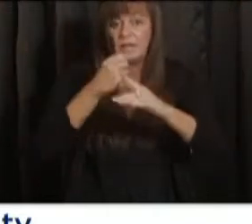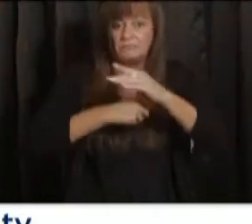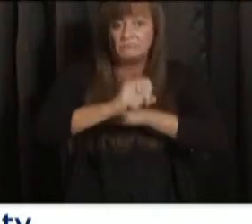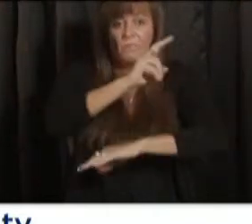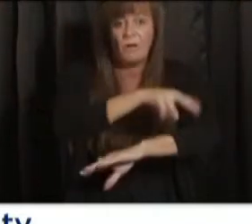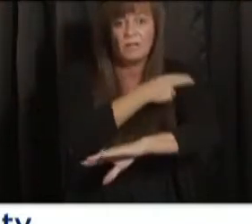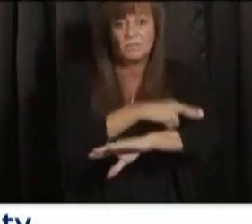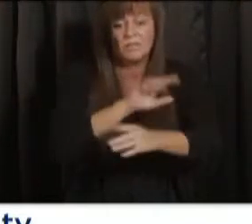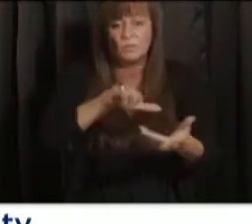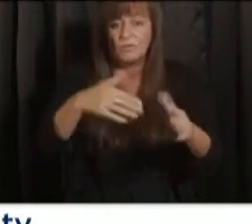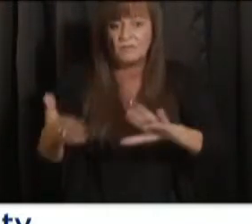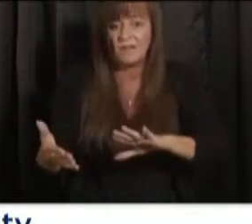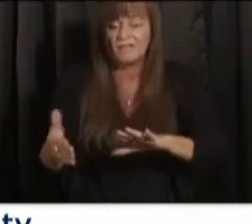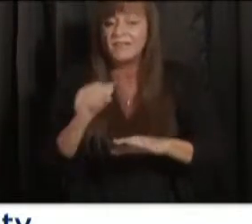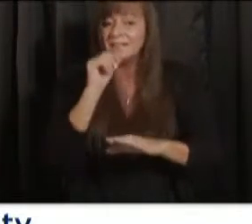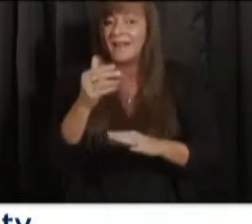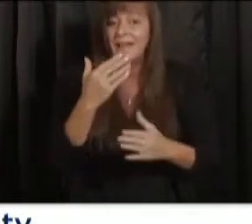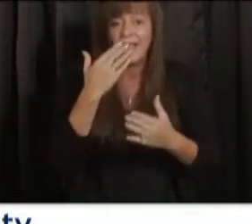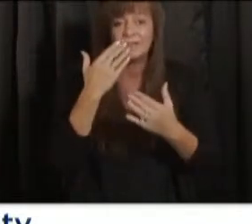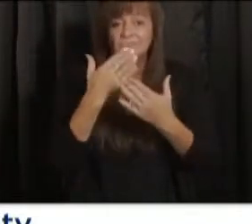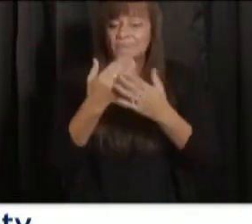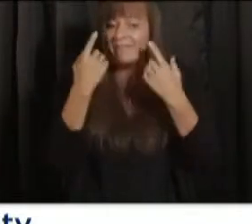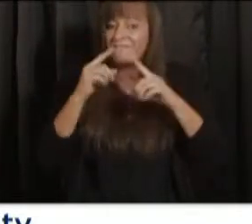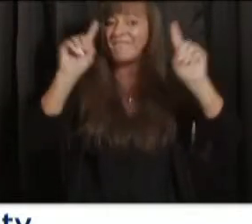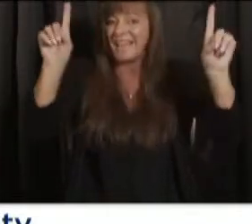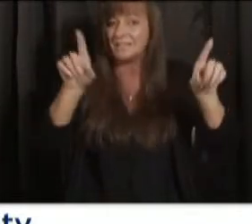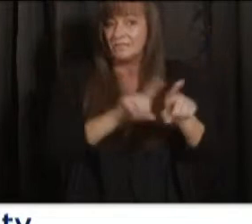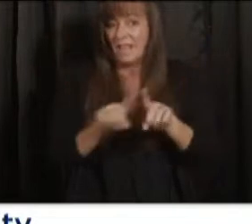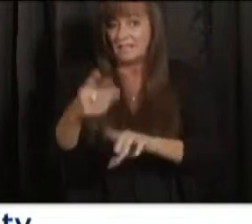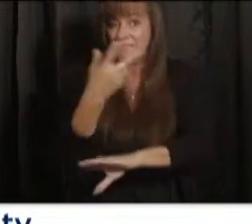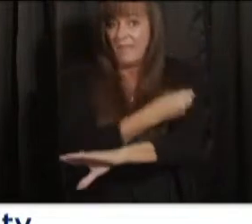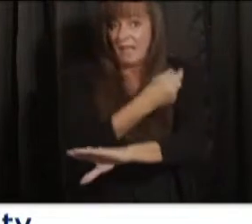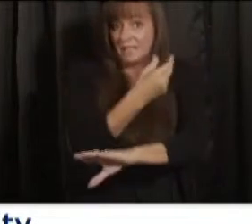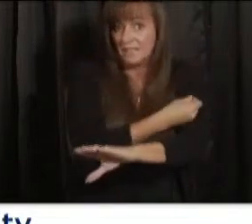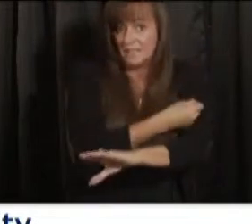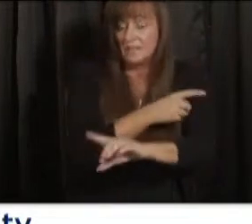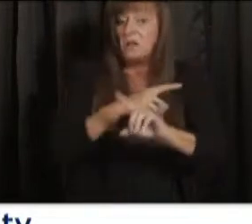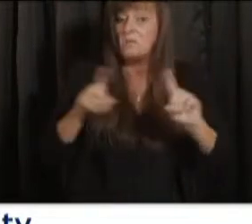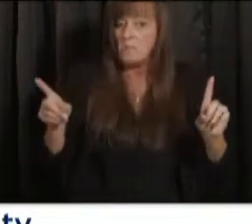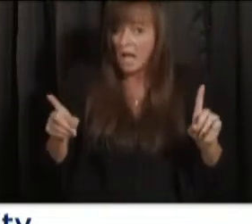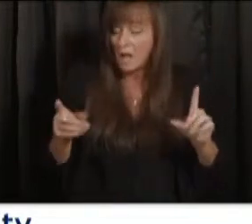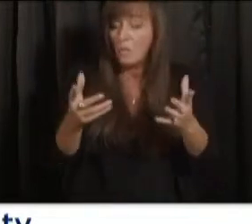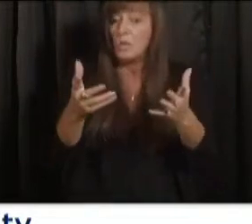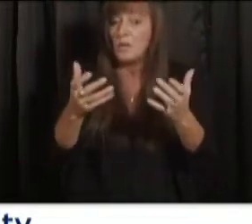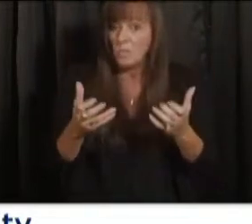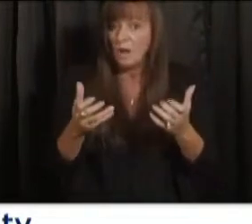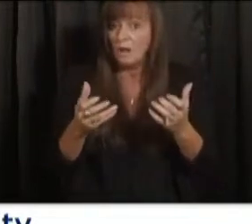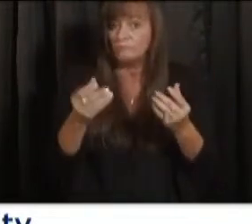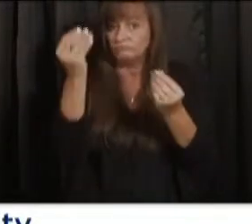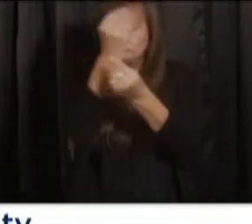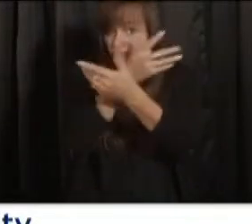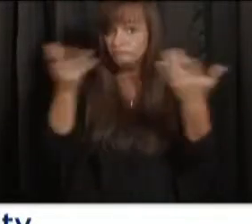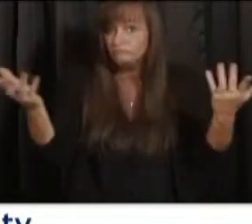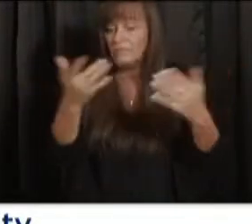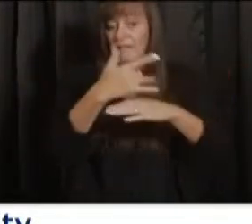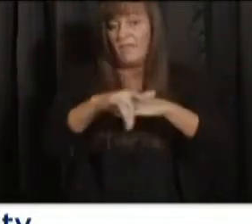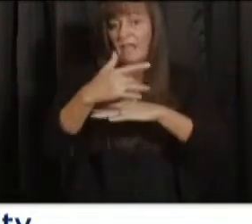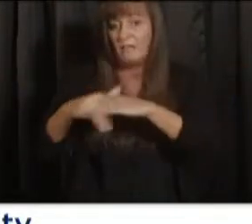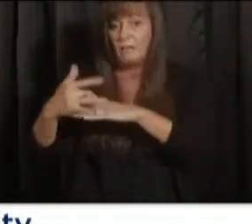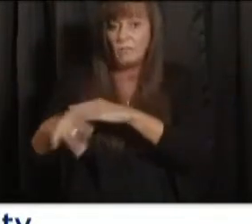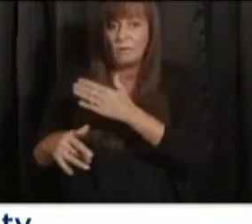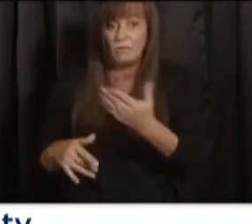death as the vaccine. Okay, so I want to be clear about that. That being said, we want to make this as widely available as possible. And the tie-in